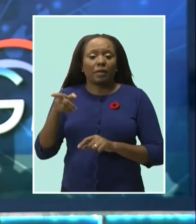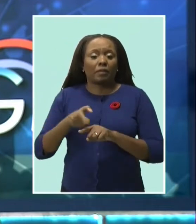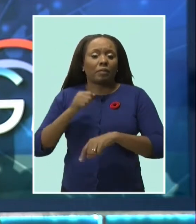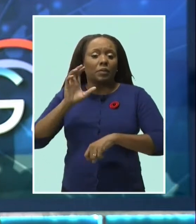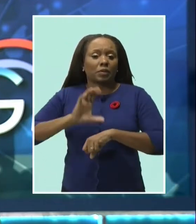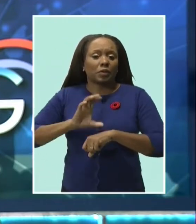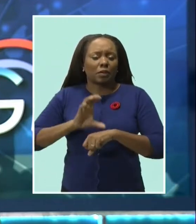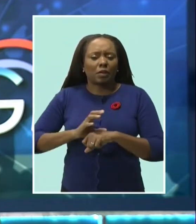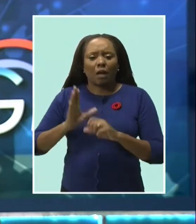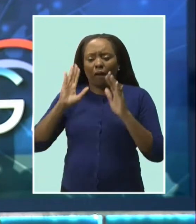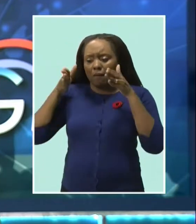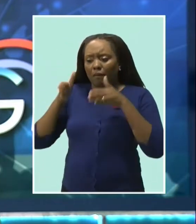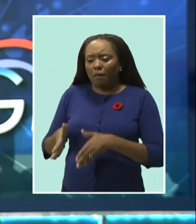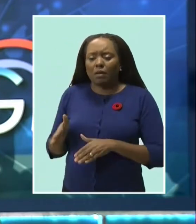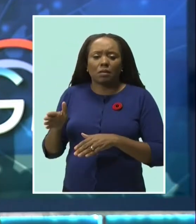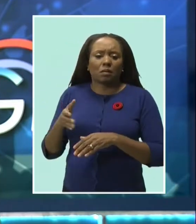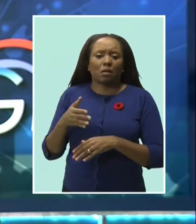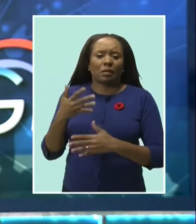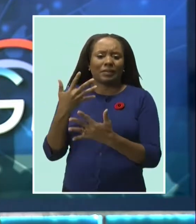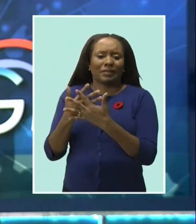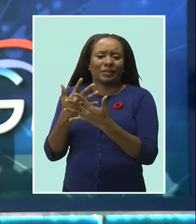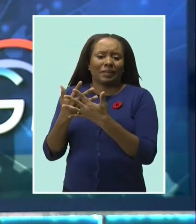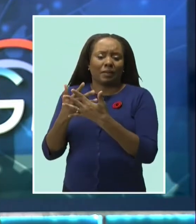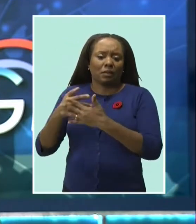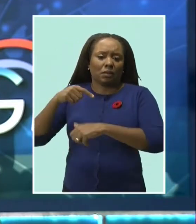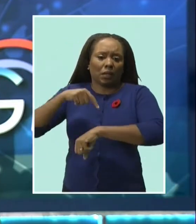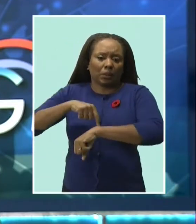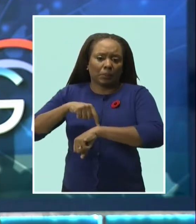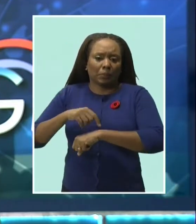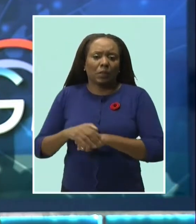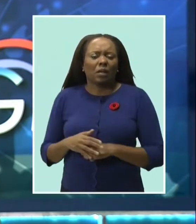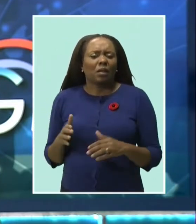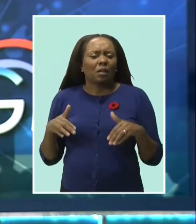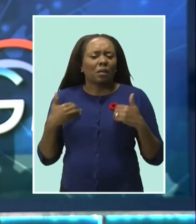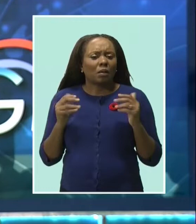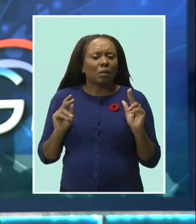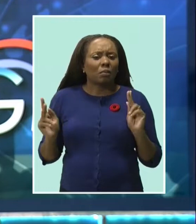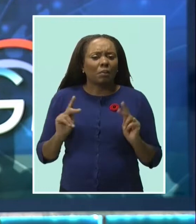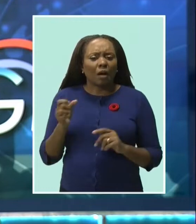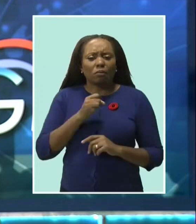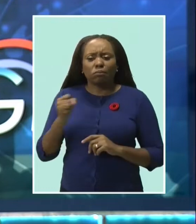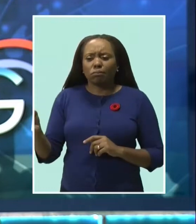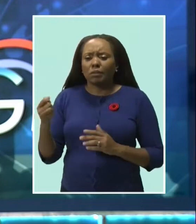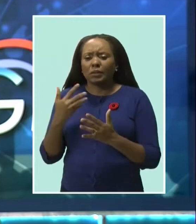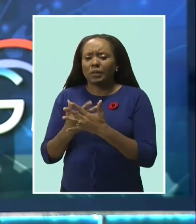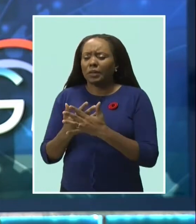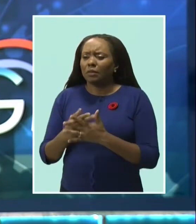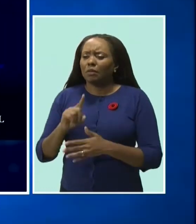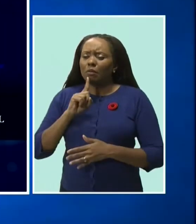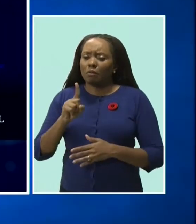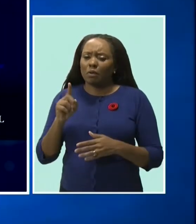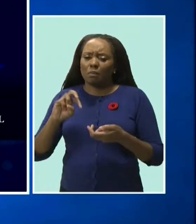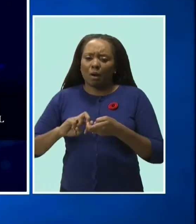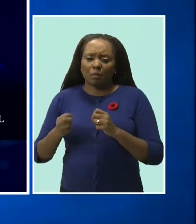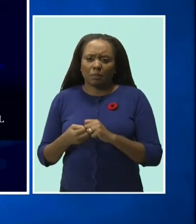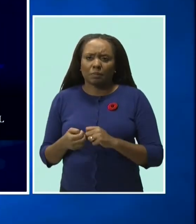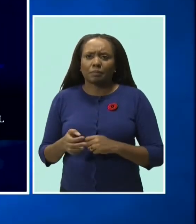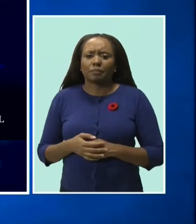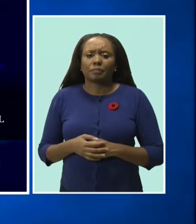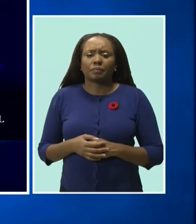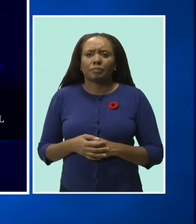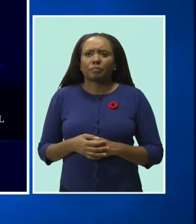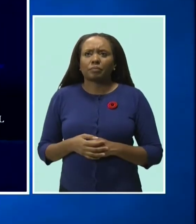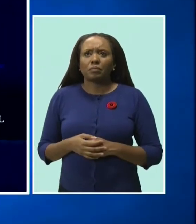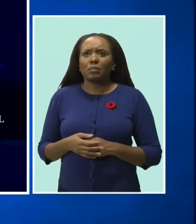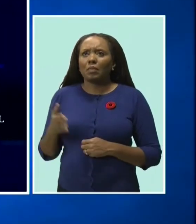Wesleyan Holiness Church, focusing on jail time. Young offenders is also another worry for the criminologist. These offenders getting